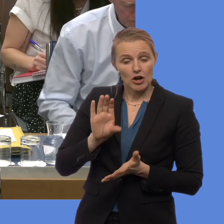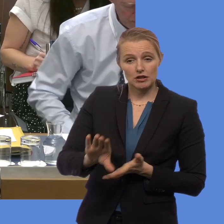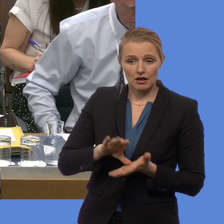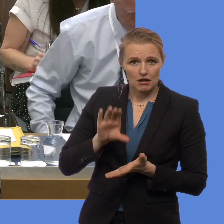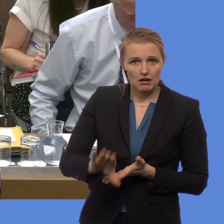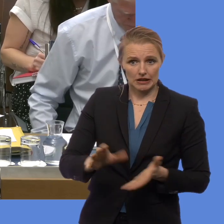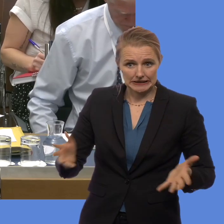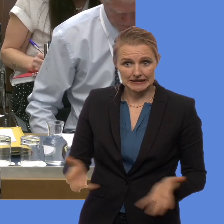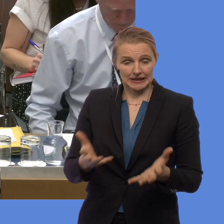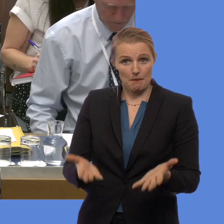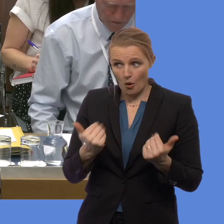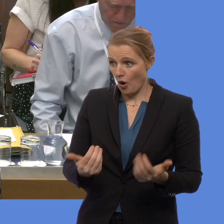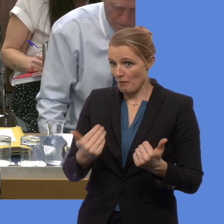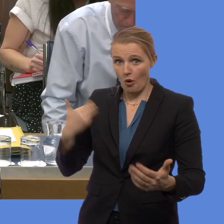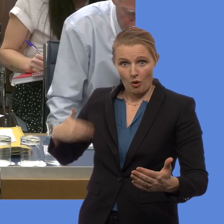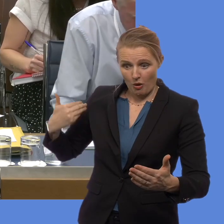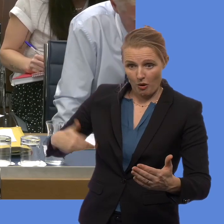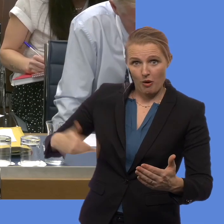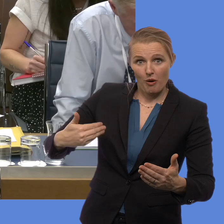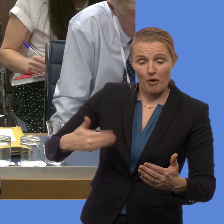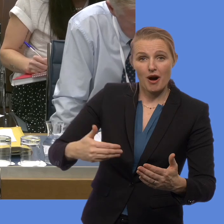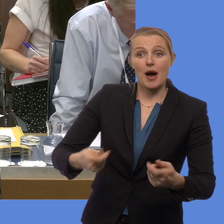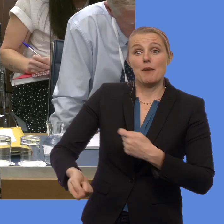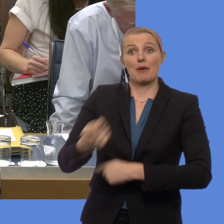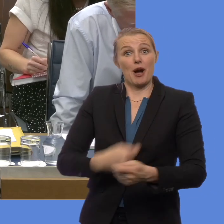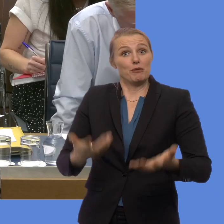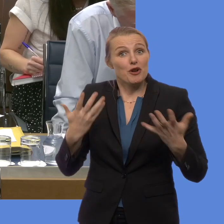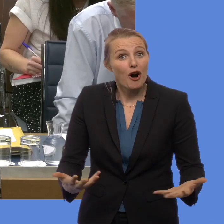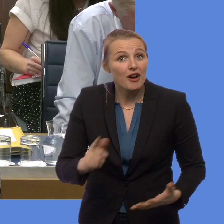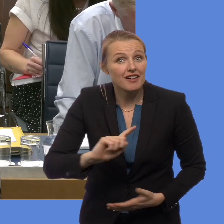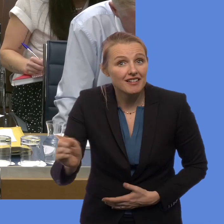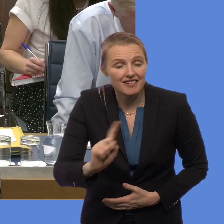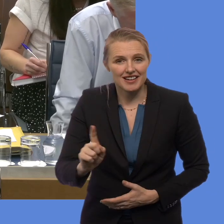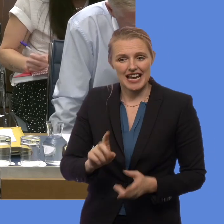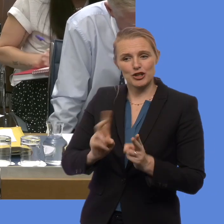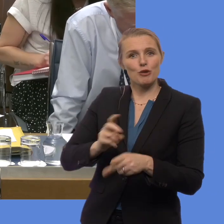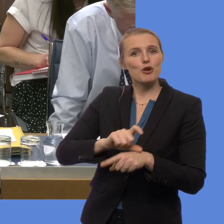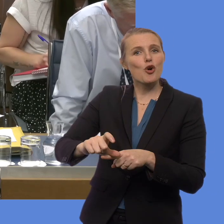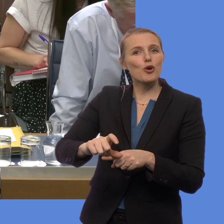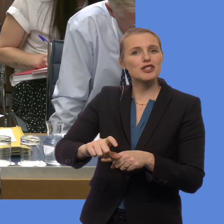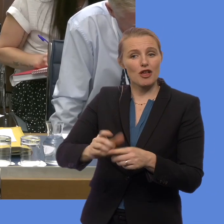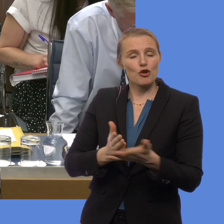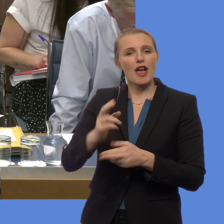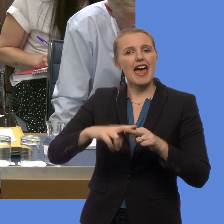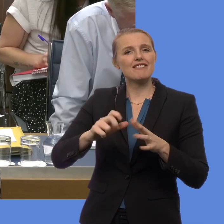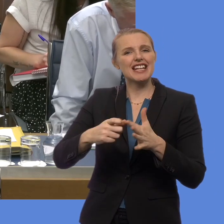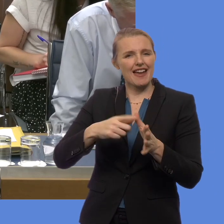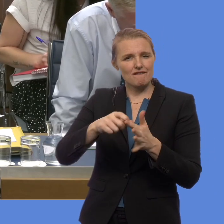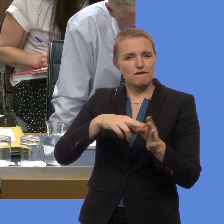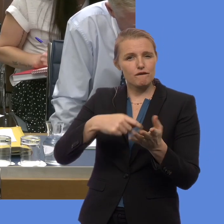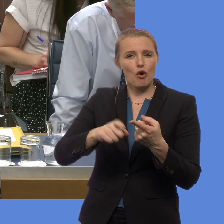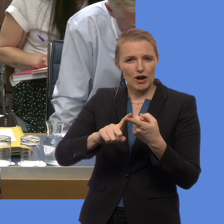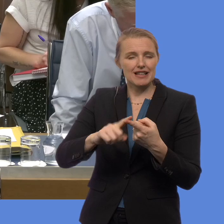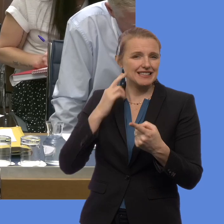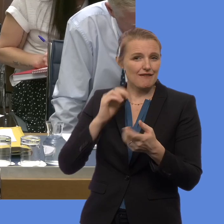to support a BSL ISL interpreter training program delivered by the Foyle Deaf Association, with successful students due to register